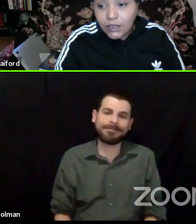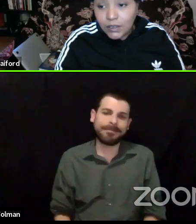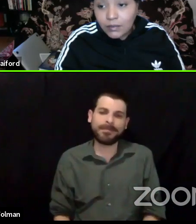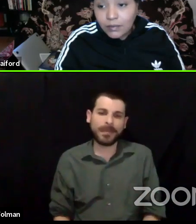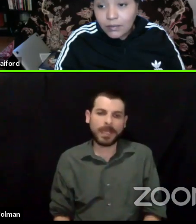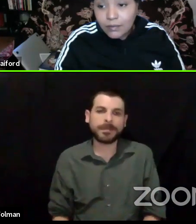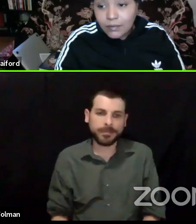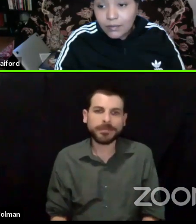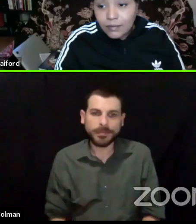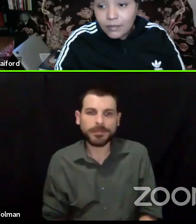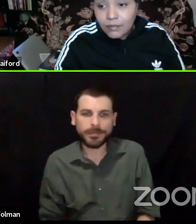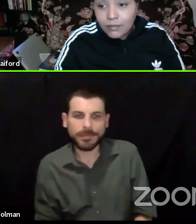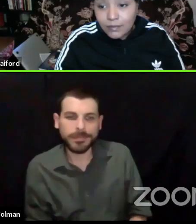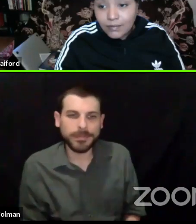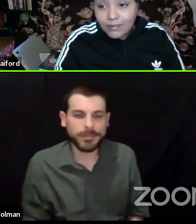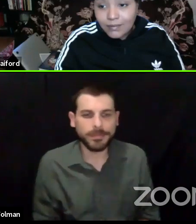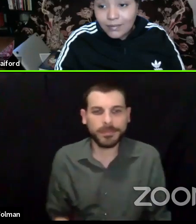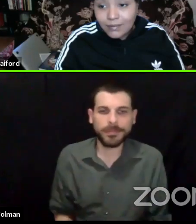us.